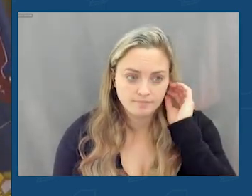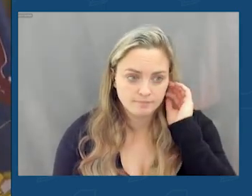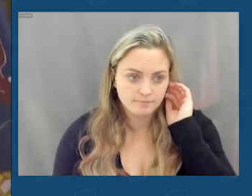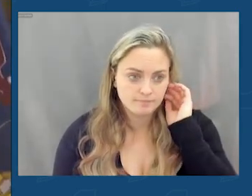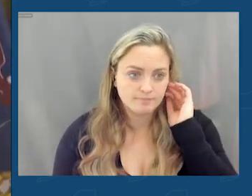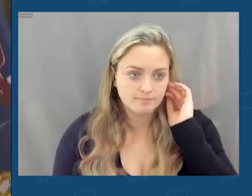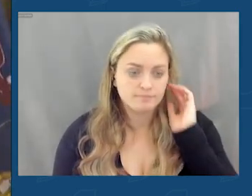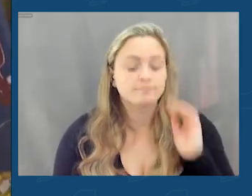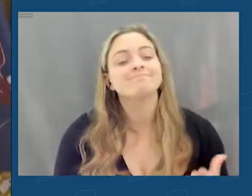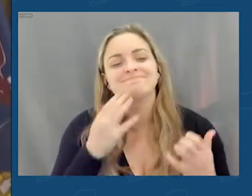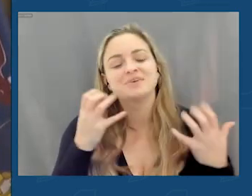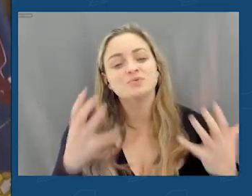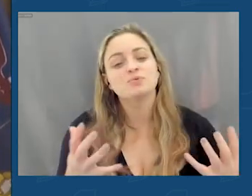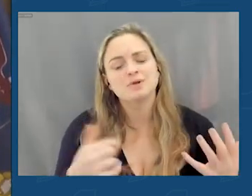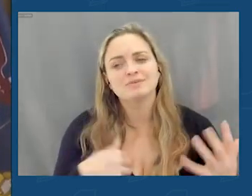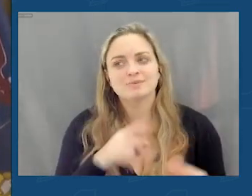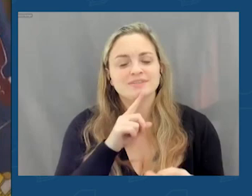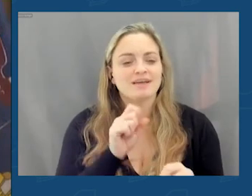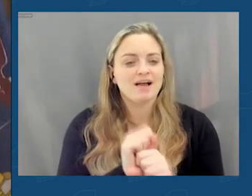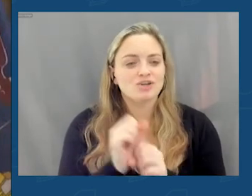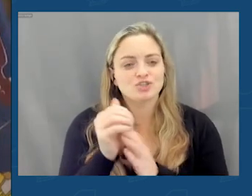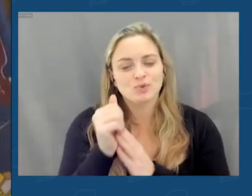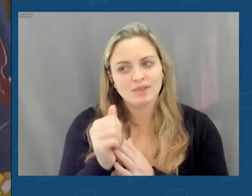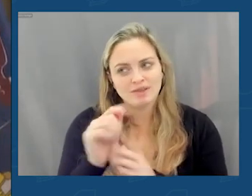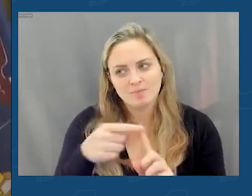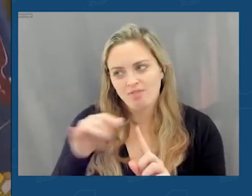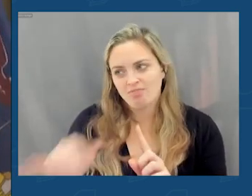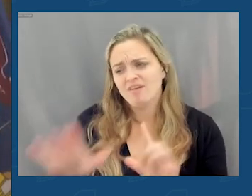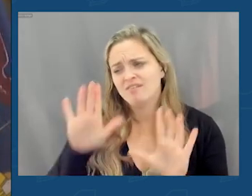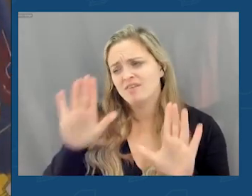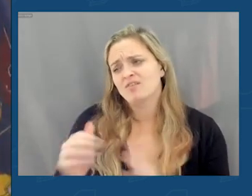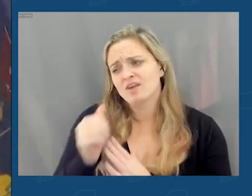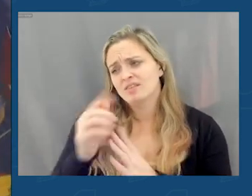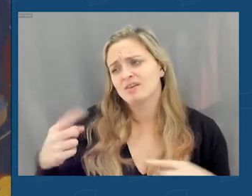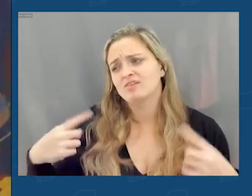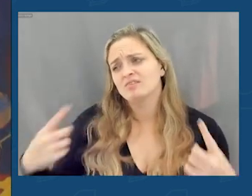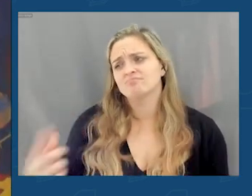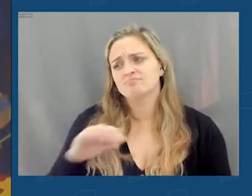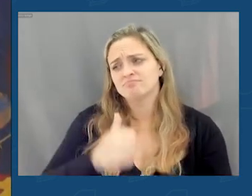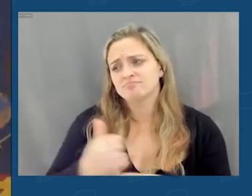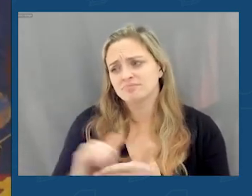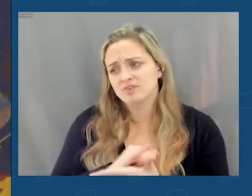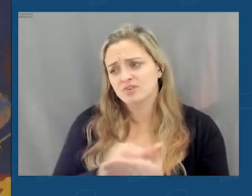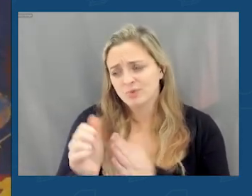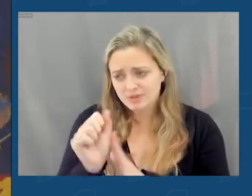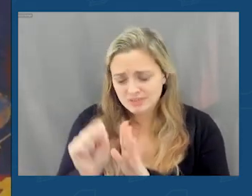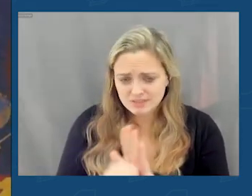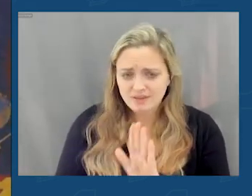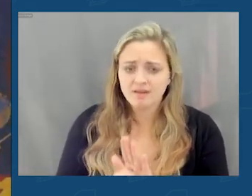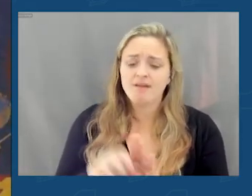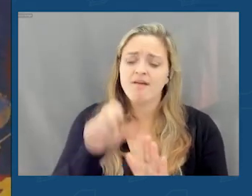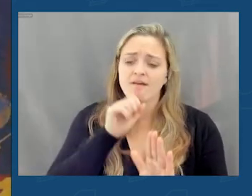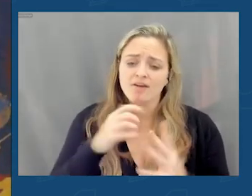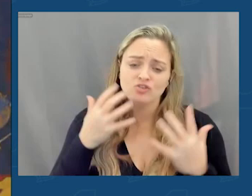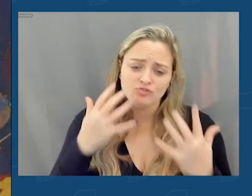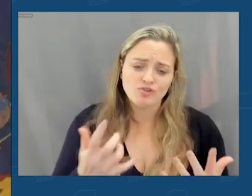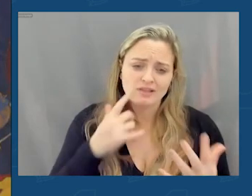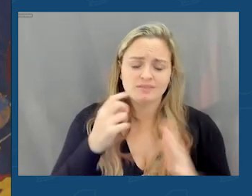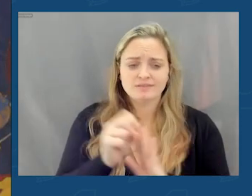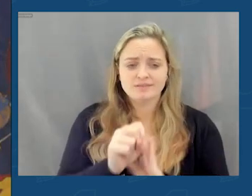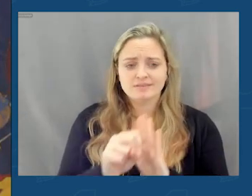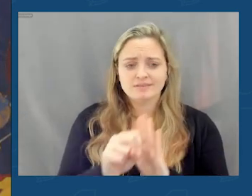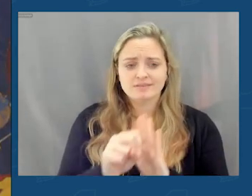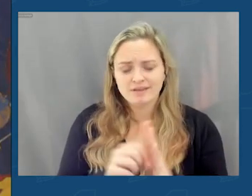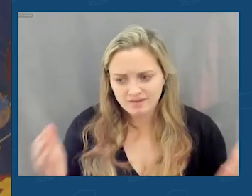Thank you so much. I was actually going to lead off about what a great leader you've been to make New York State an age-friendly state, and here